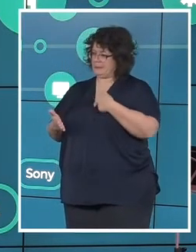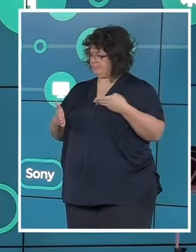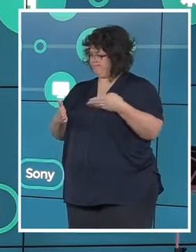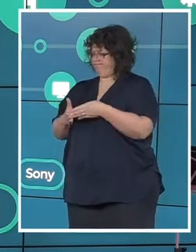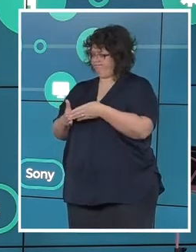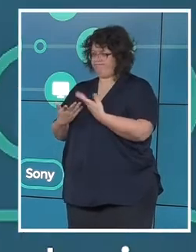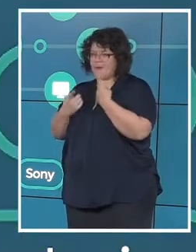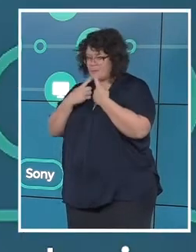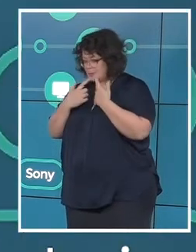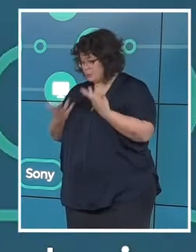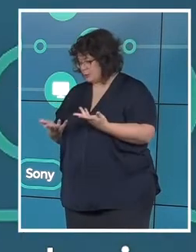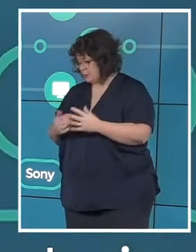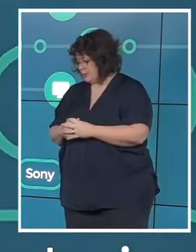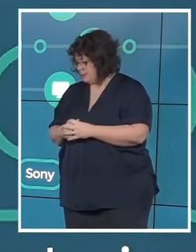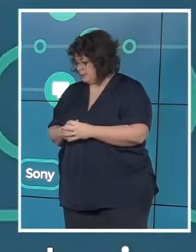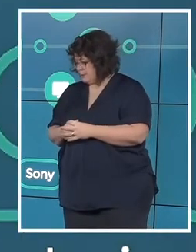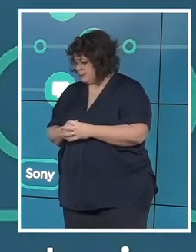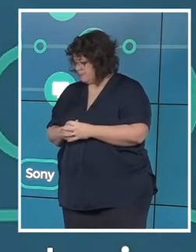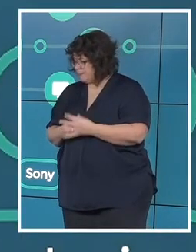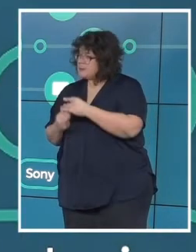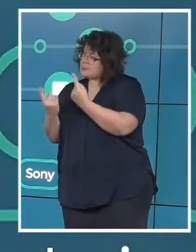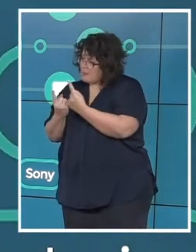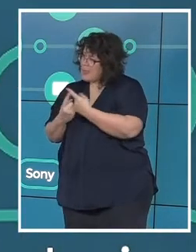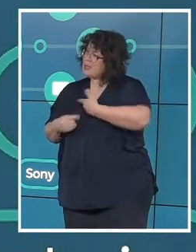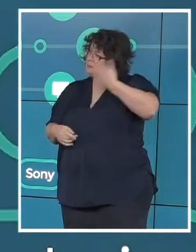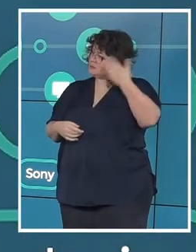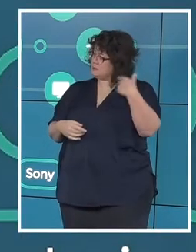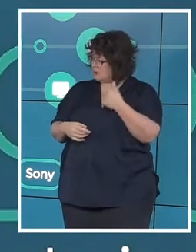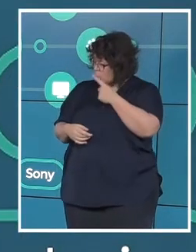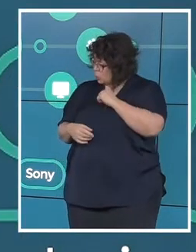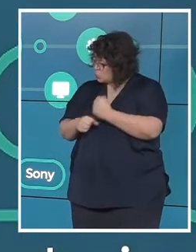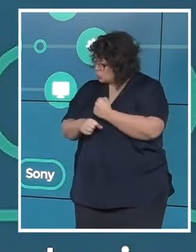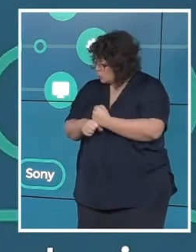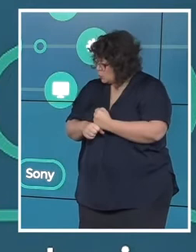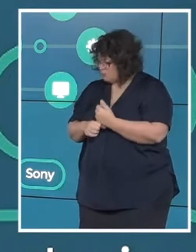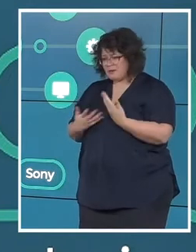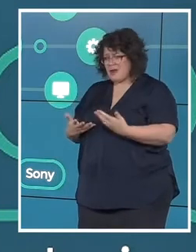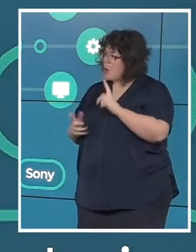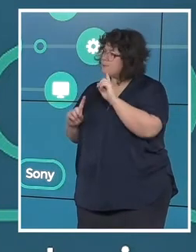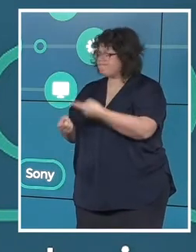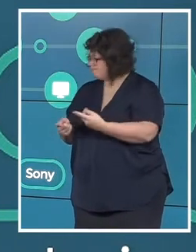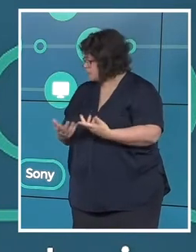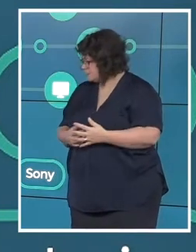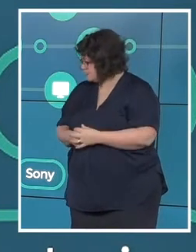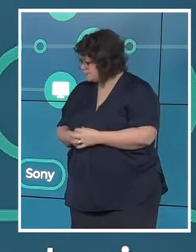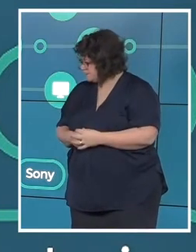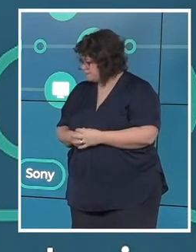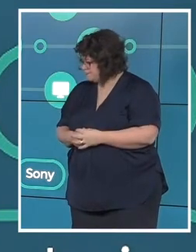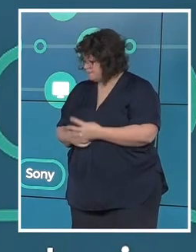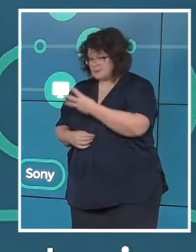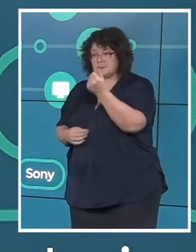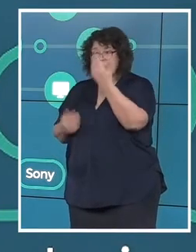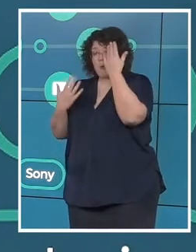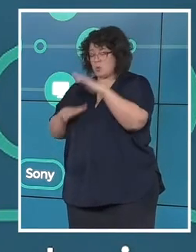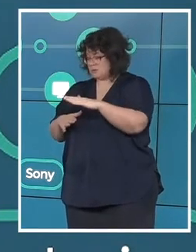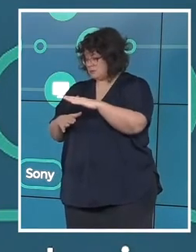installed elevators with touchscreen systems that are not accessible to deafblind people. And I used to be able to